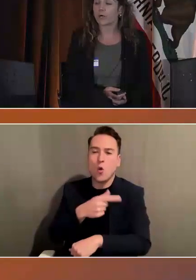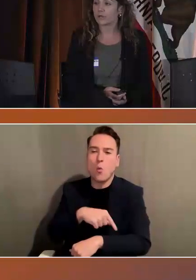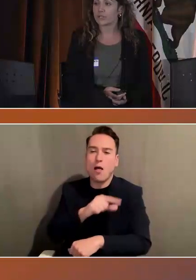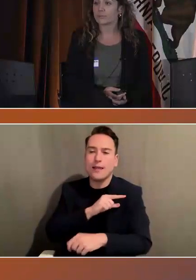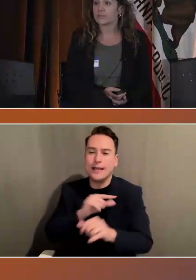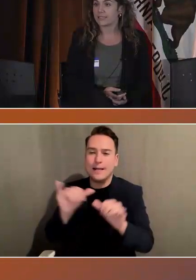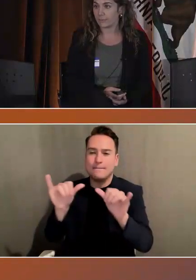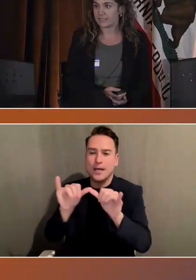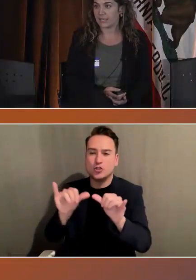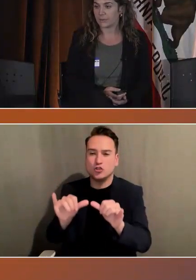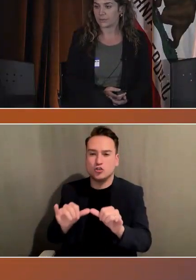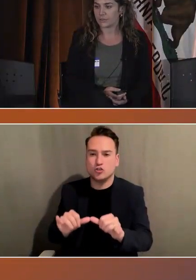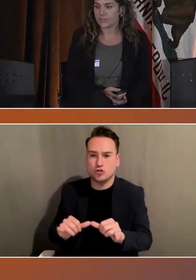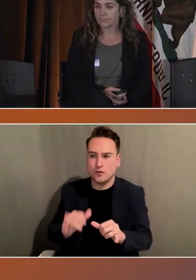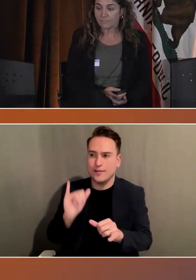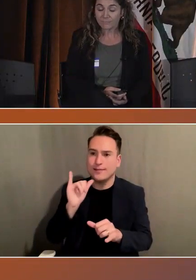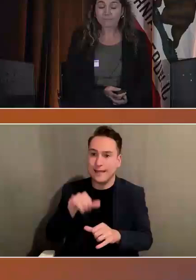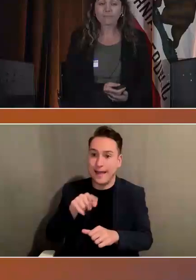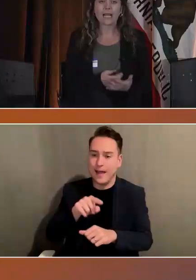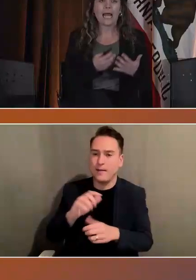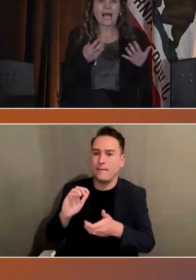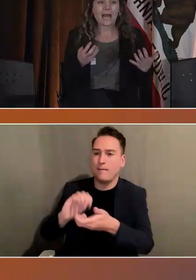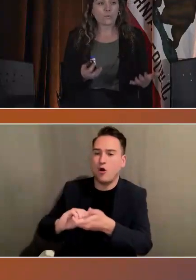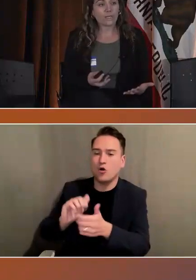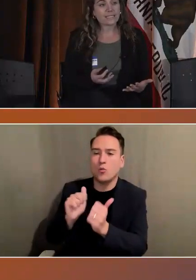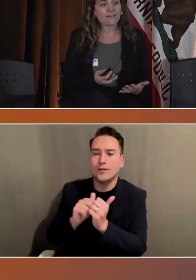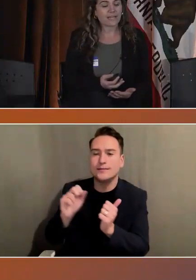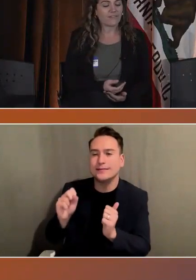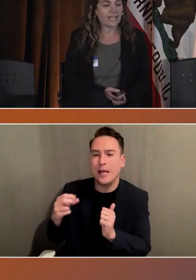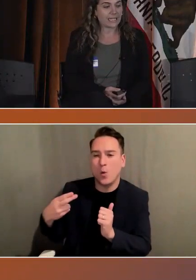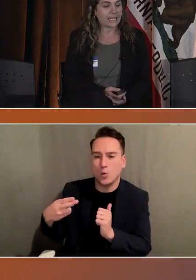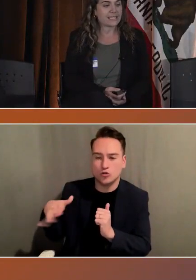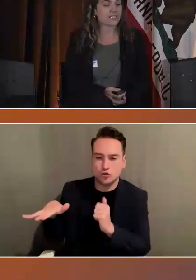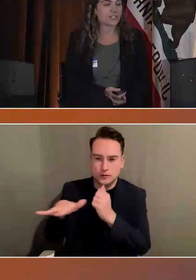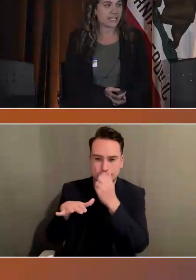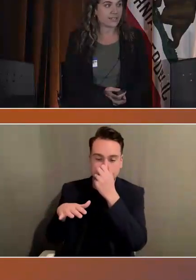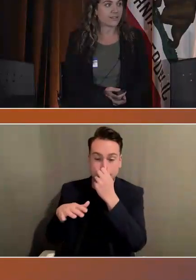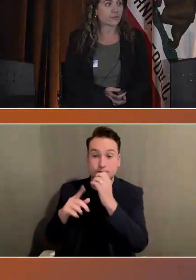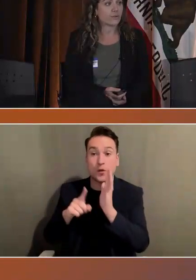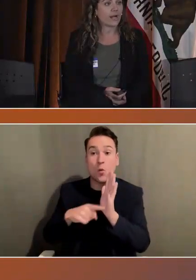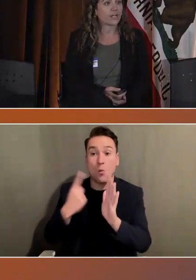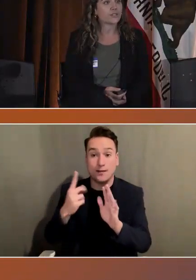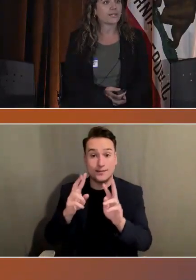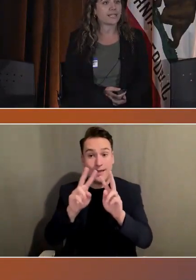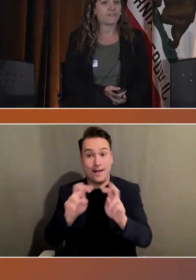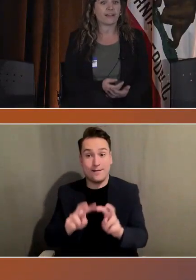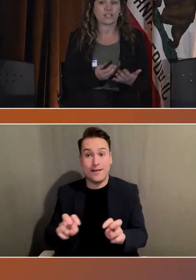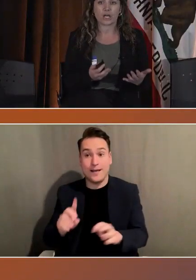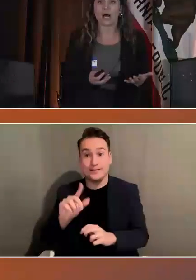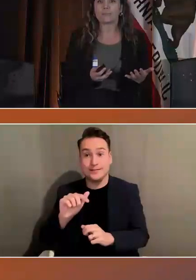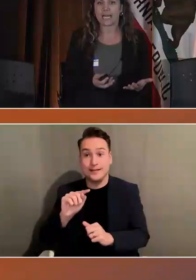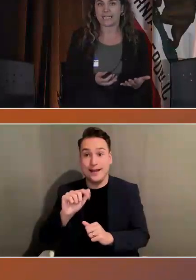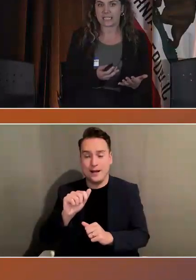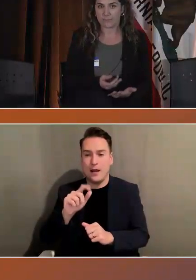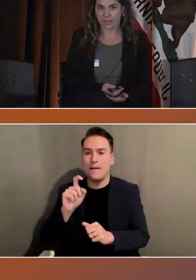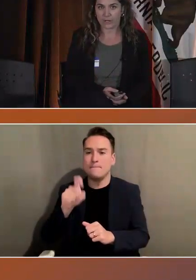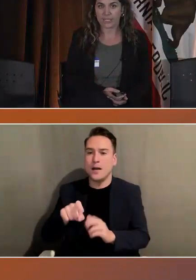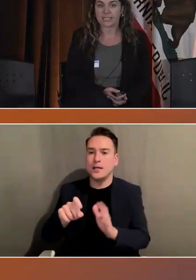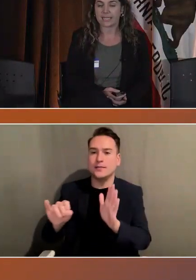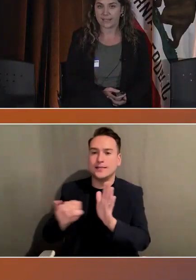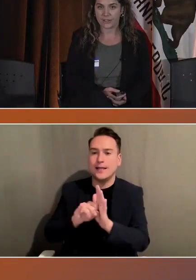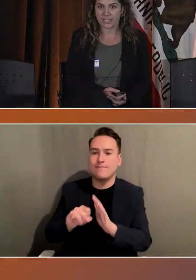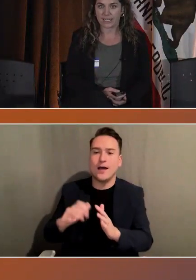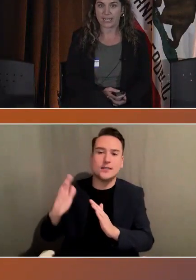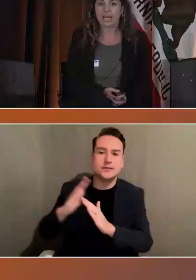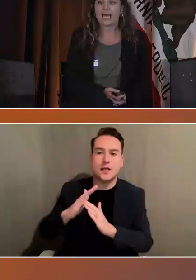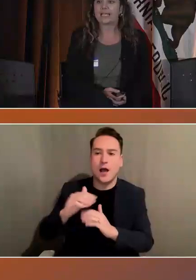in partnership with stakeholders. And once they've kind of analyzed their data, they're required to identify the top 10 disparities